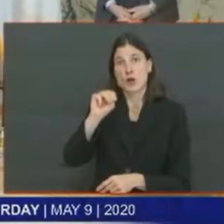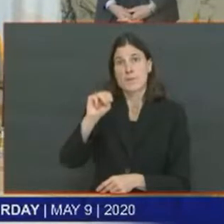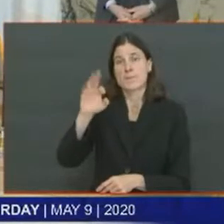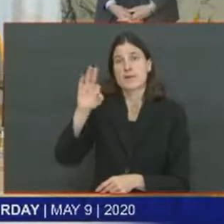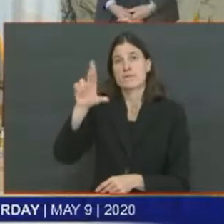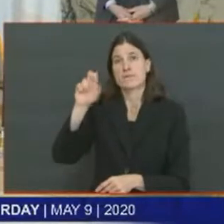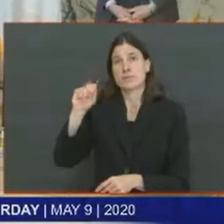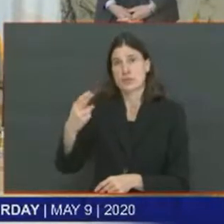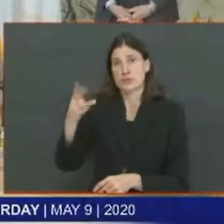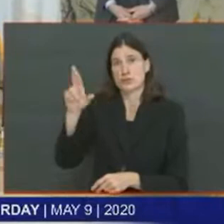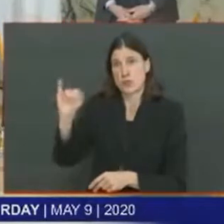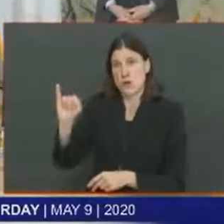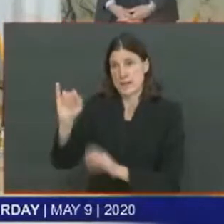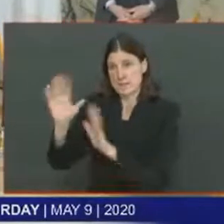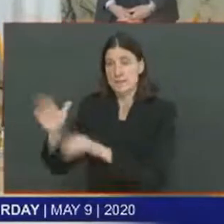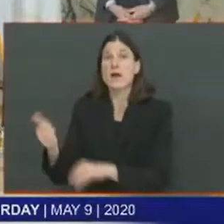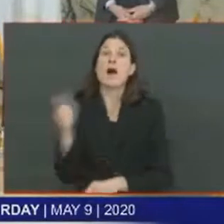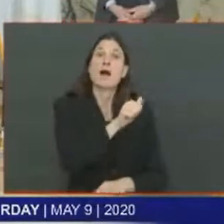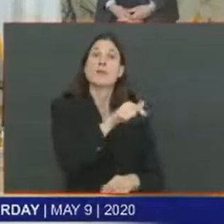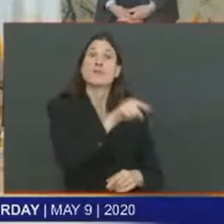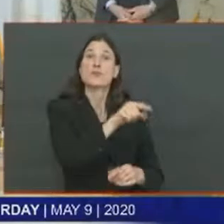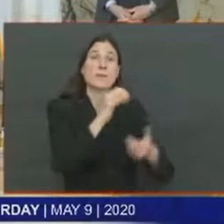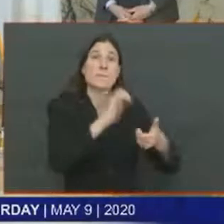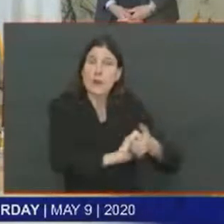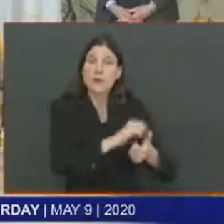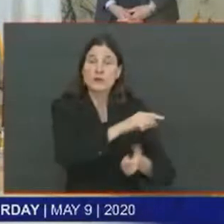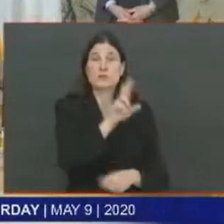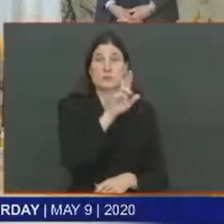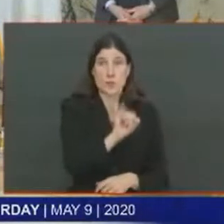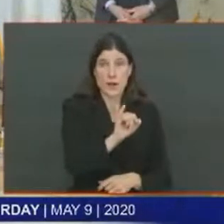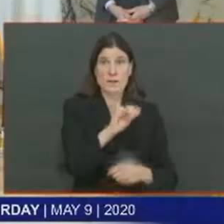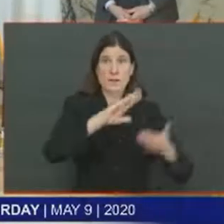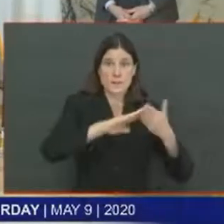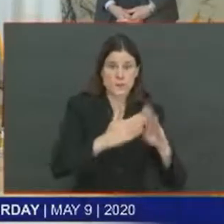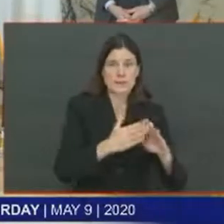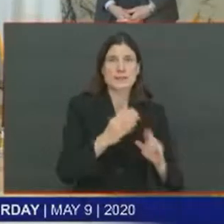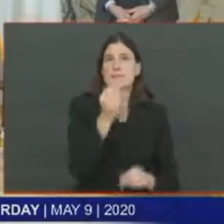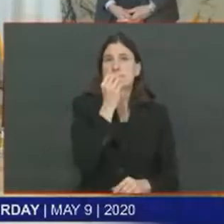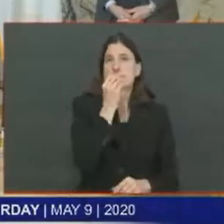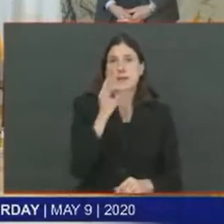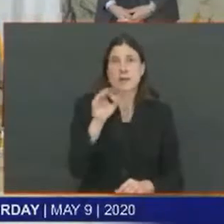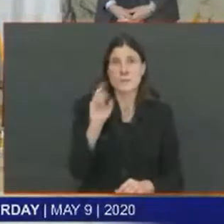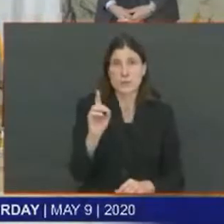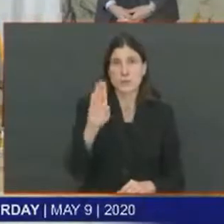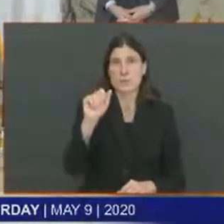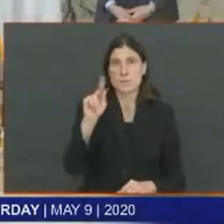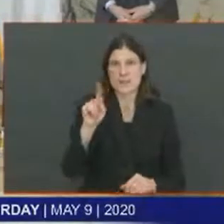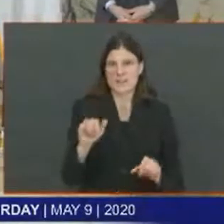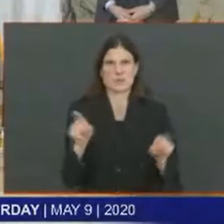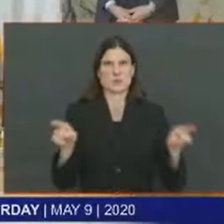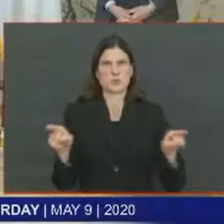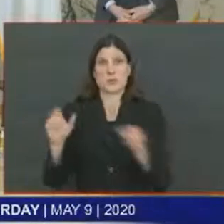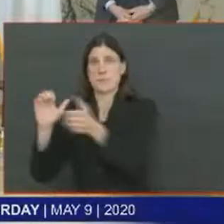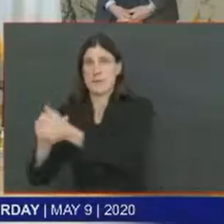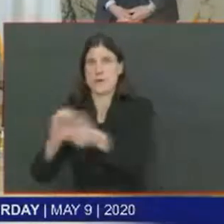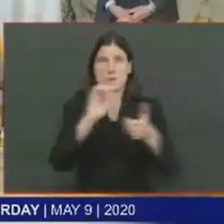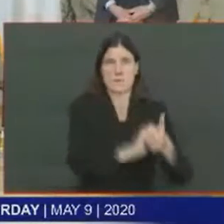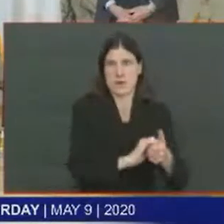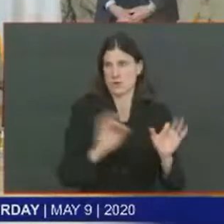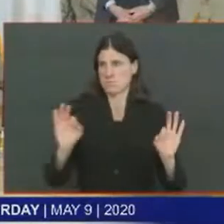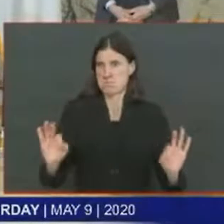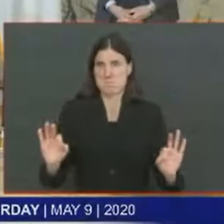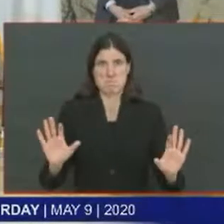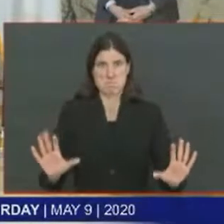Food Bank. So both of these initiatives will enable the USDA to fund the